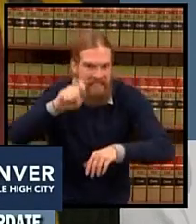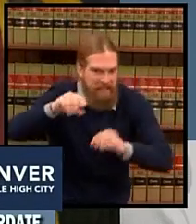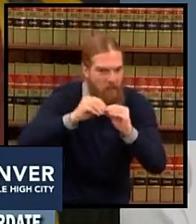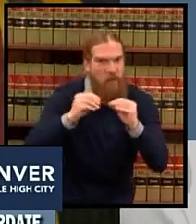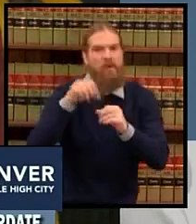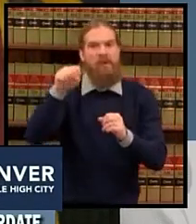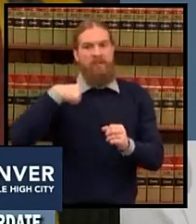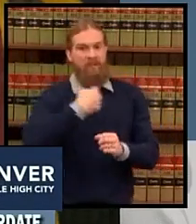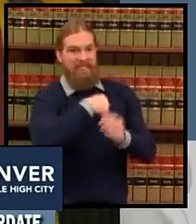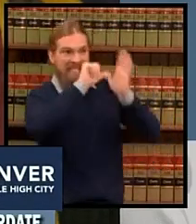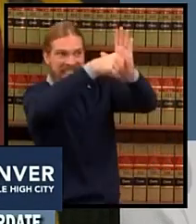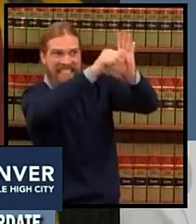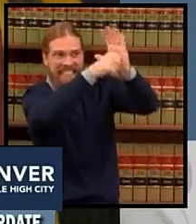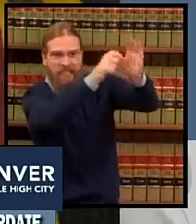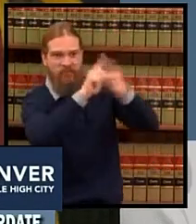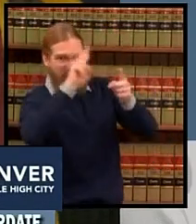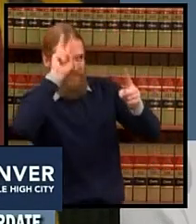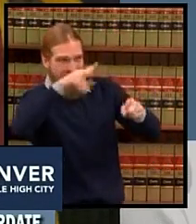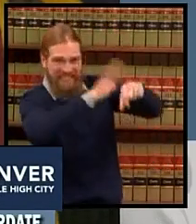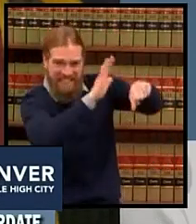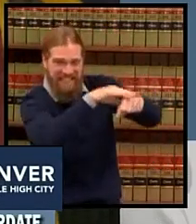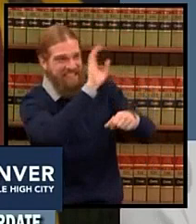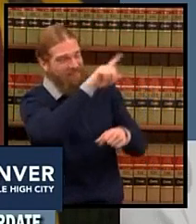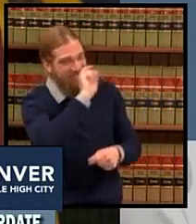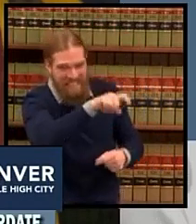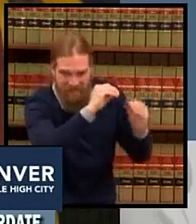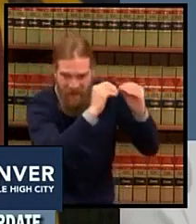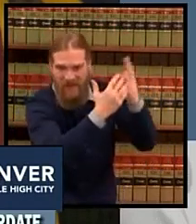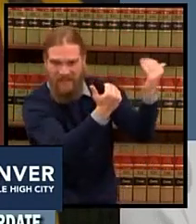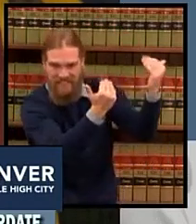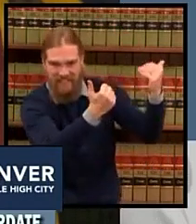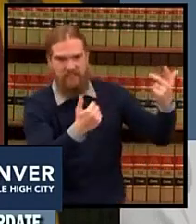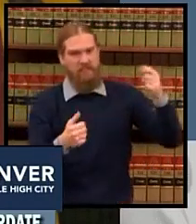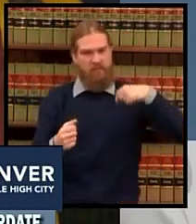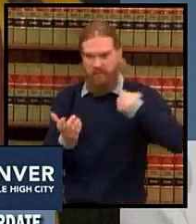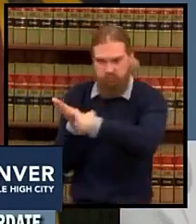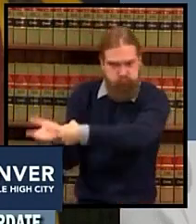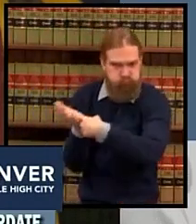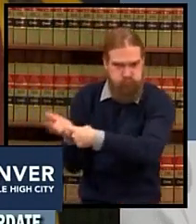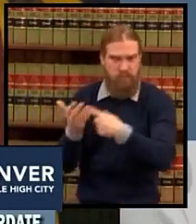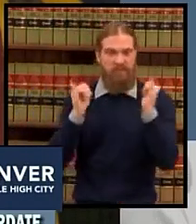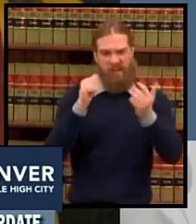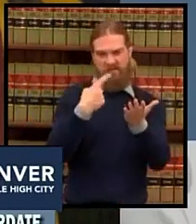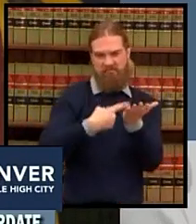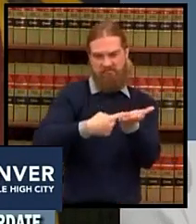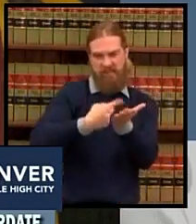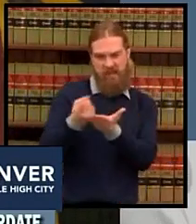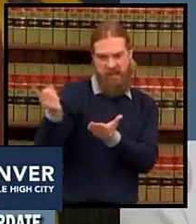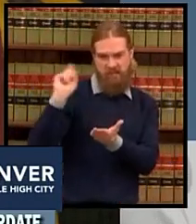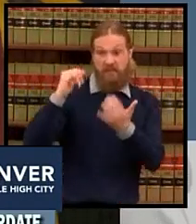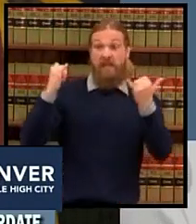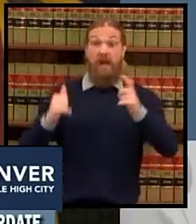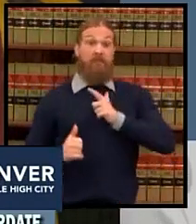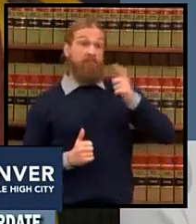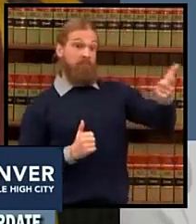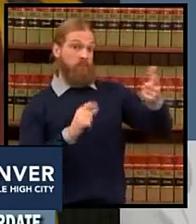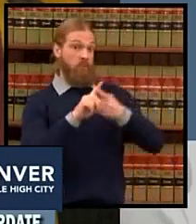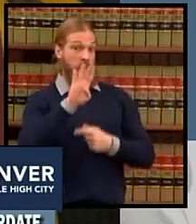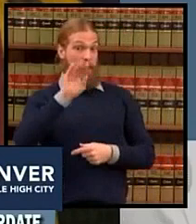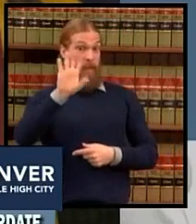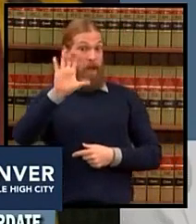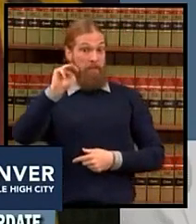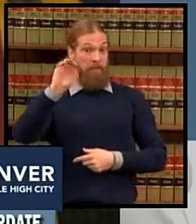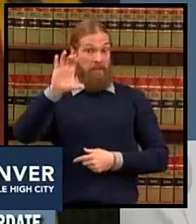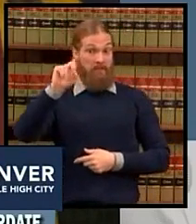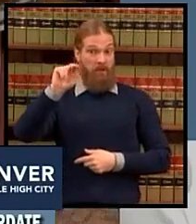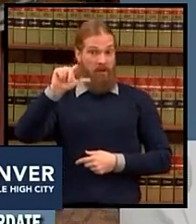Secretary when we spoke last week. With that, I'm going to turn it over to Bob for an update on our current metrics and vaccination